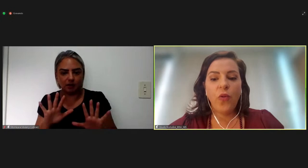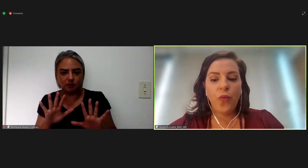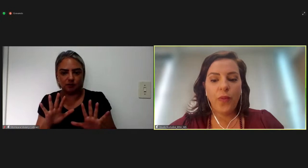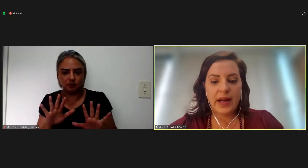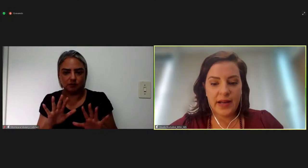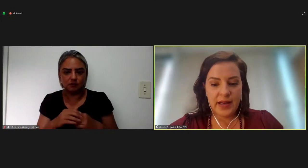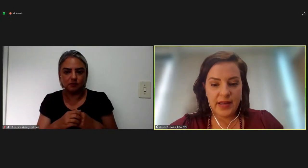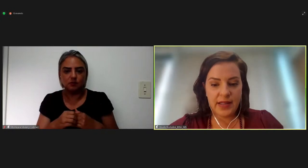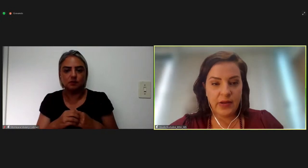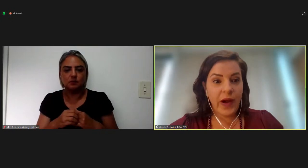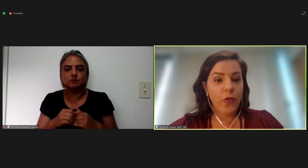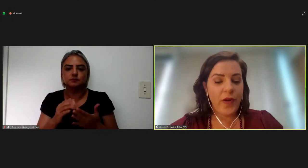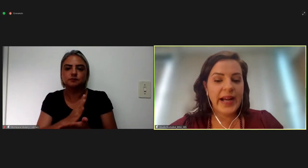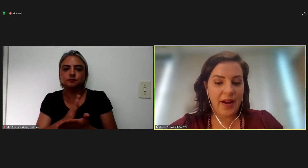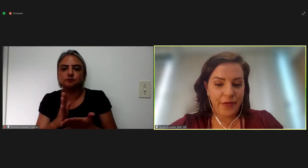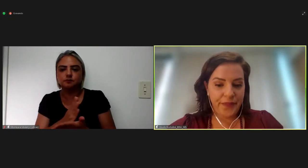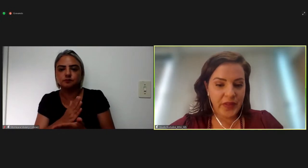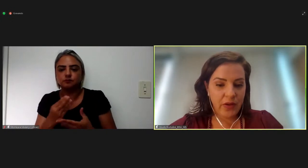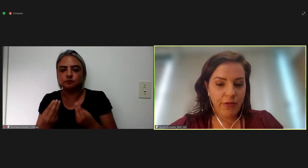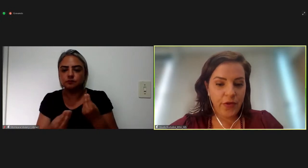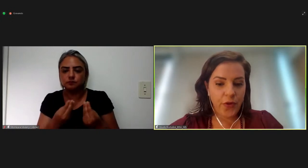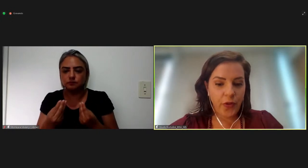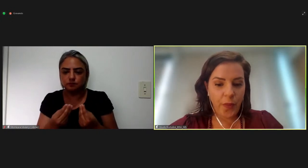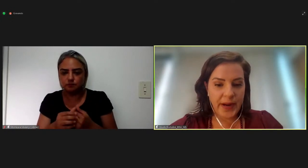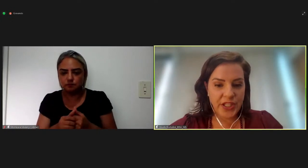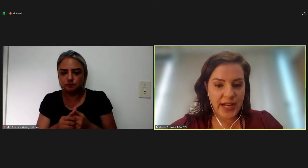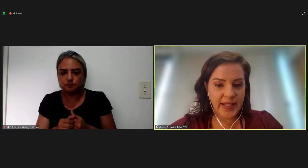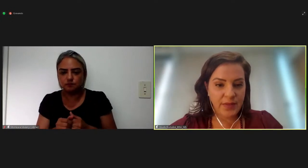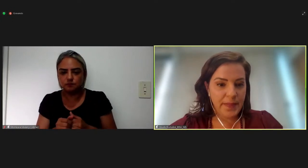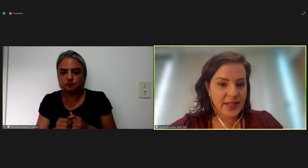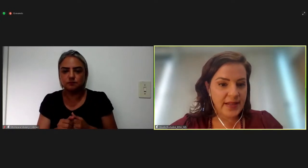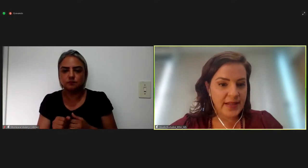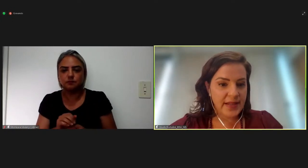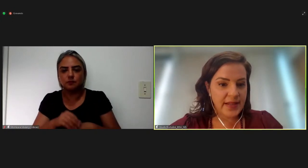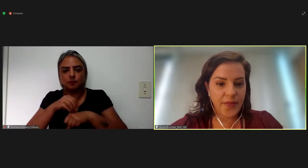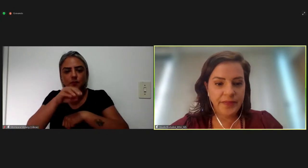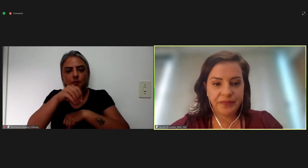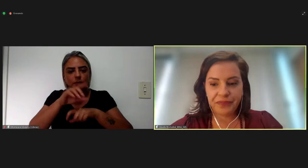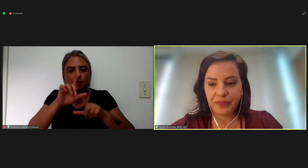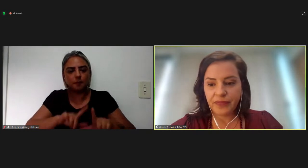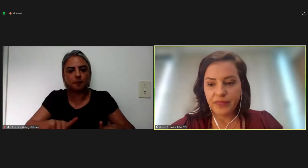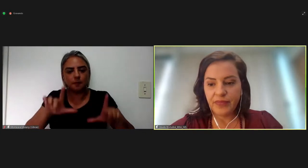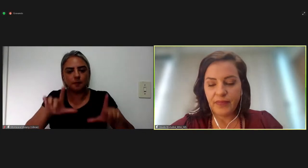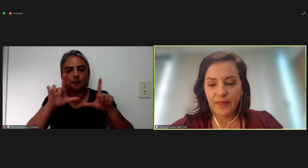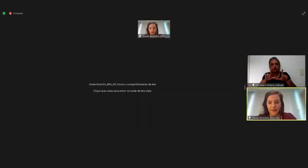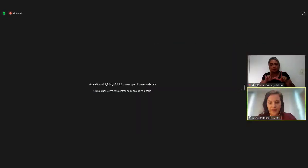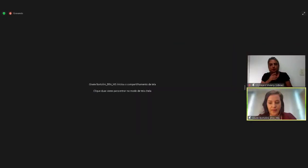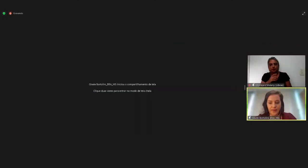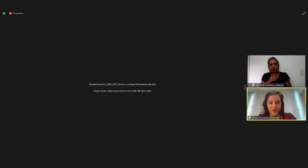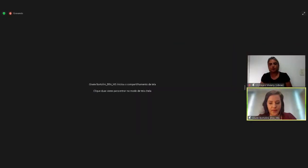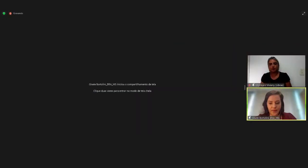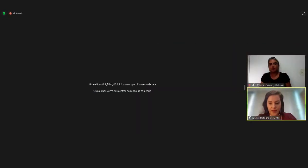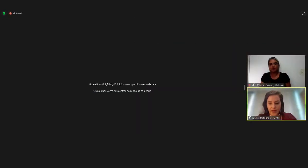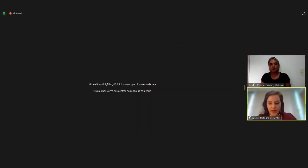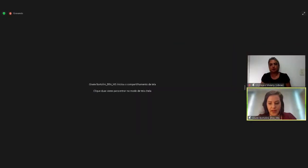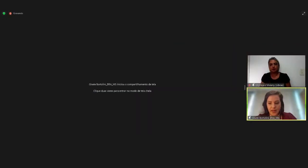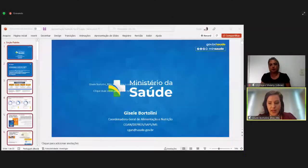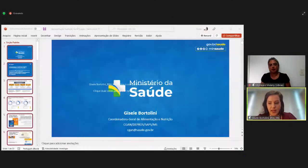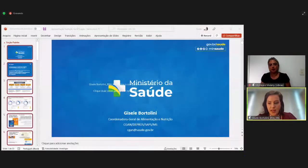clear and this person already has some kind of severe issue. So now I'm going to share my